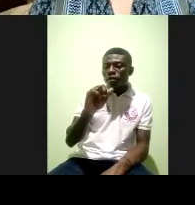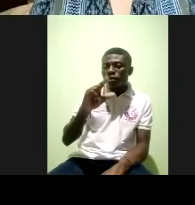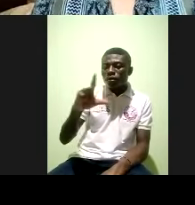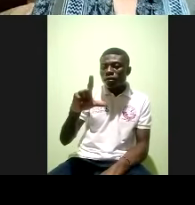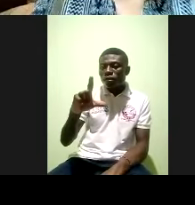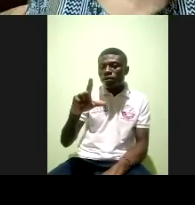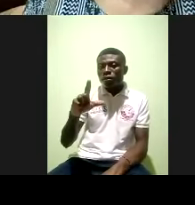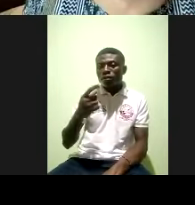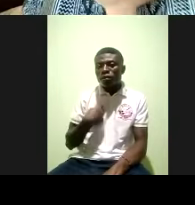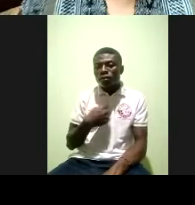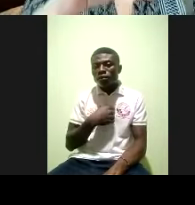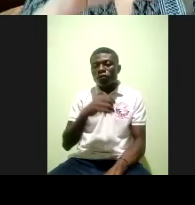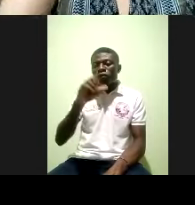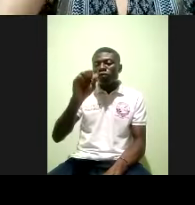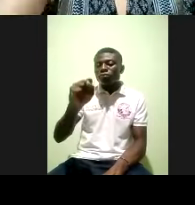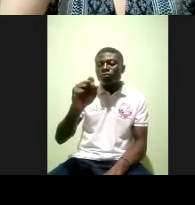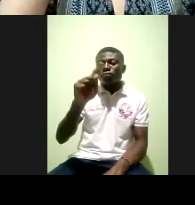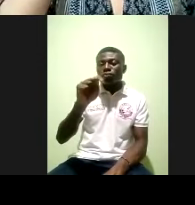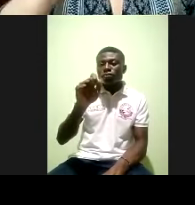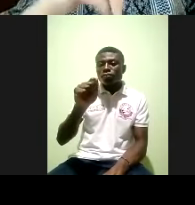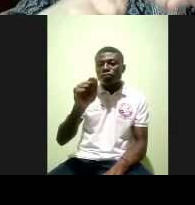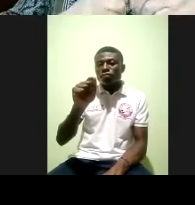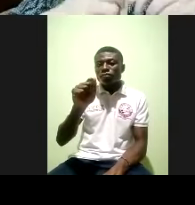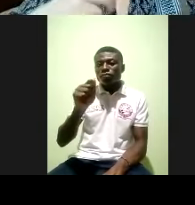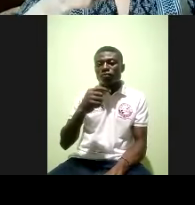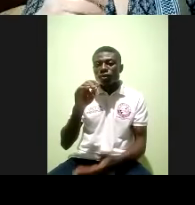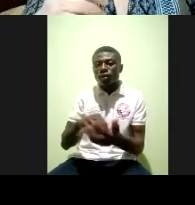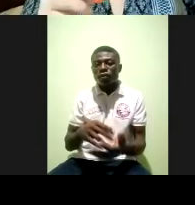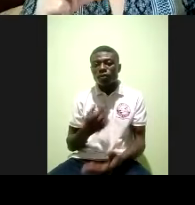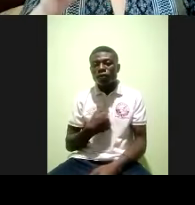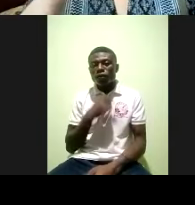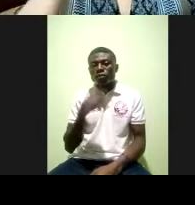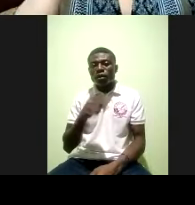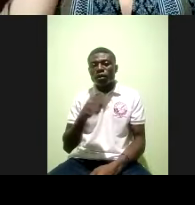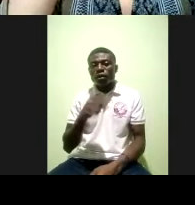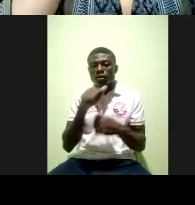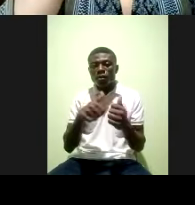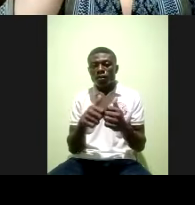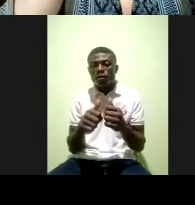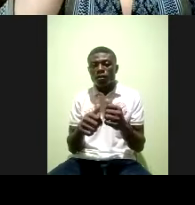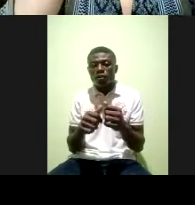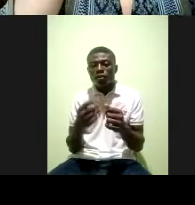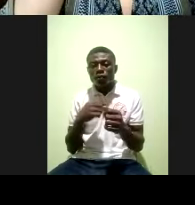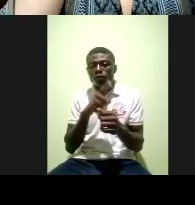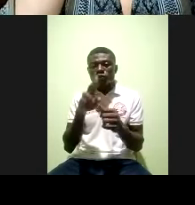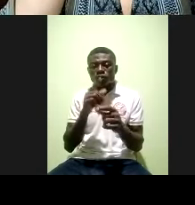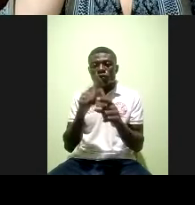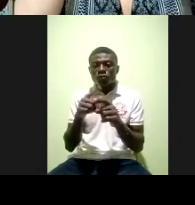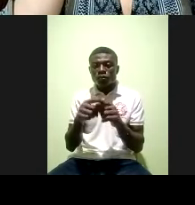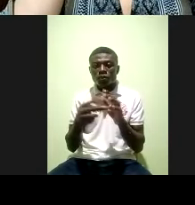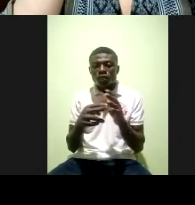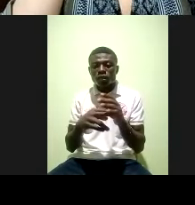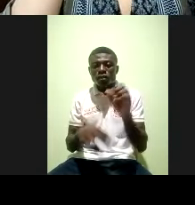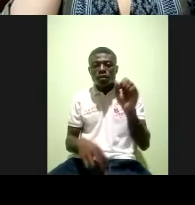so we might do with these kind of blocks. Again, we will be using these kind of blocks